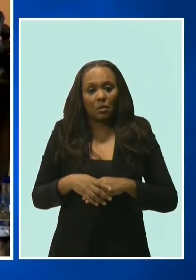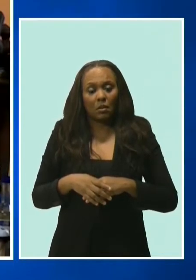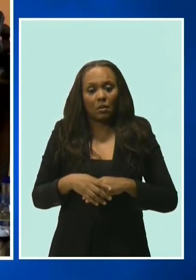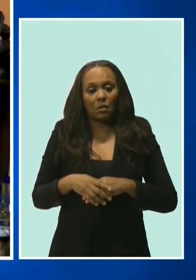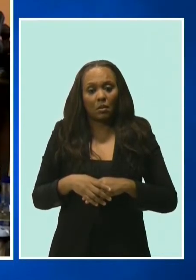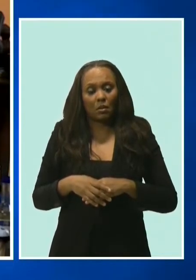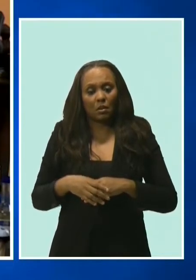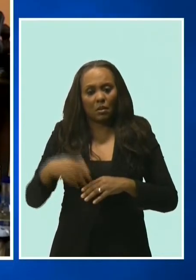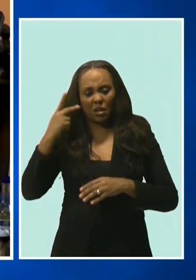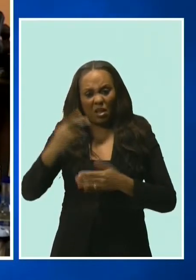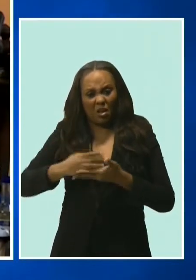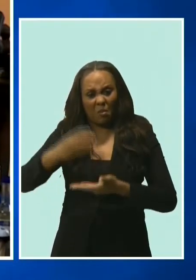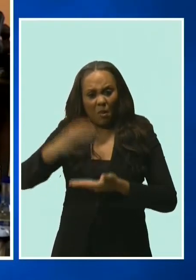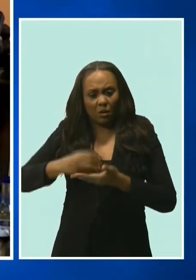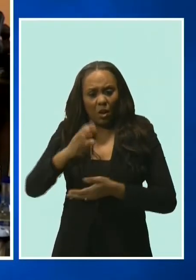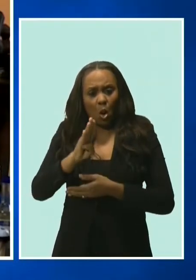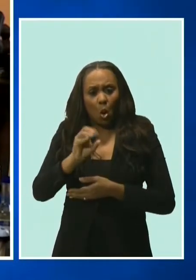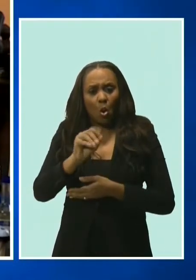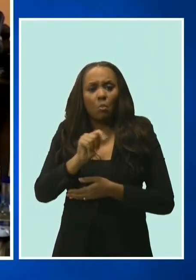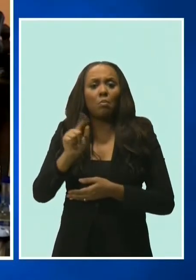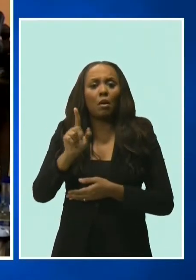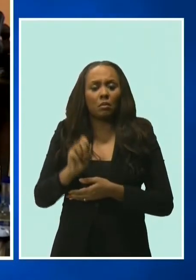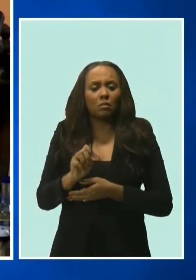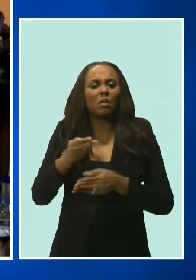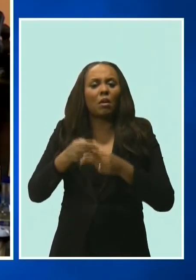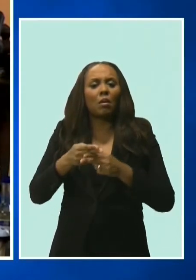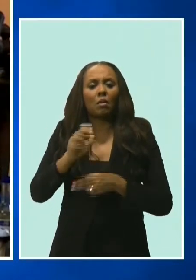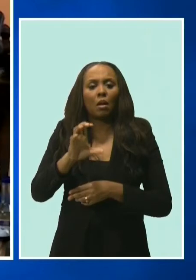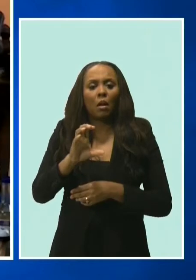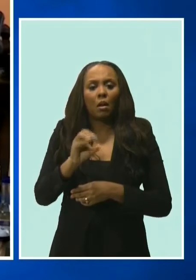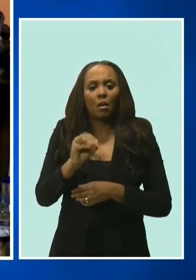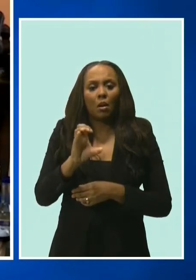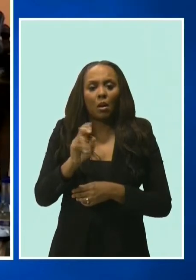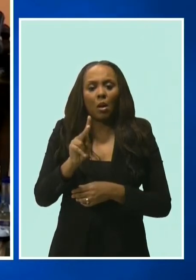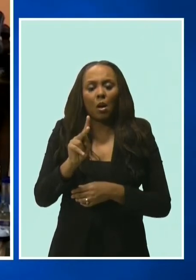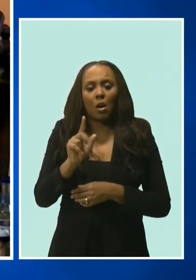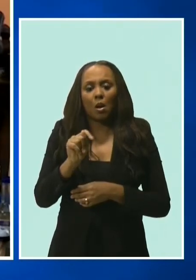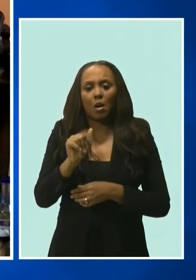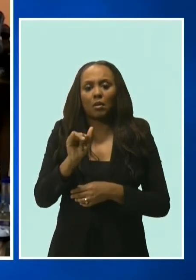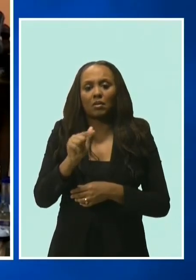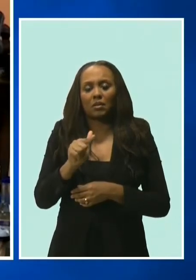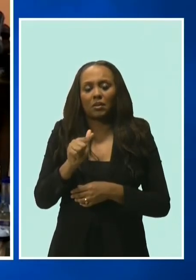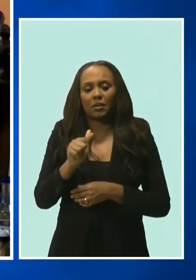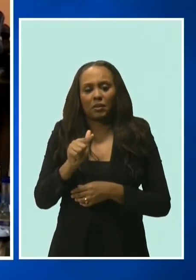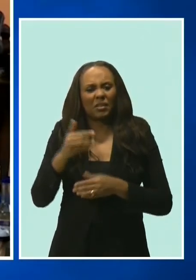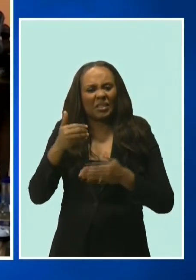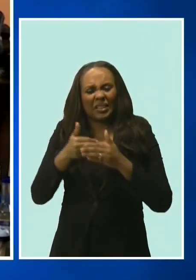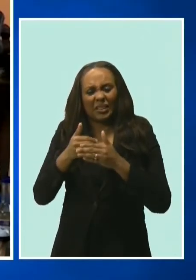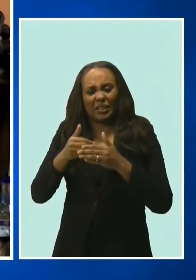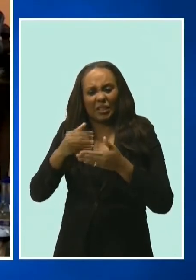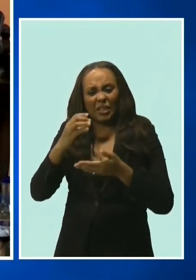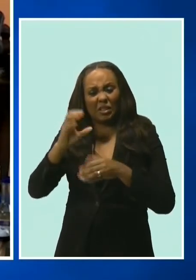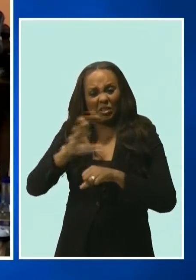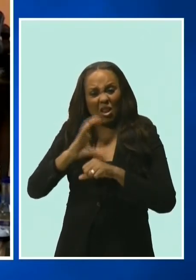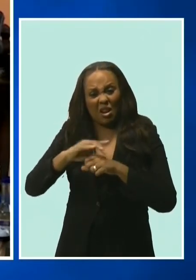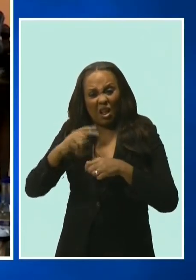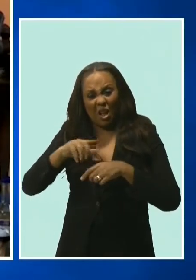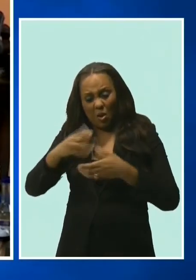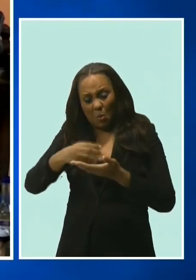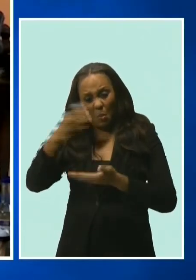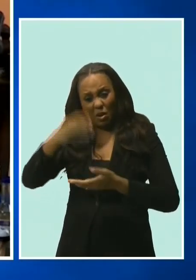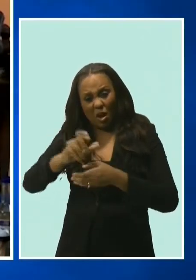in manufacturing or agriculture, we are still looking at those loans. In his remarks, Small Business and Entrepreneurship Minister Dwight Sutherland